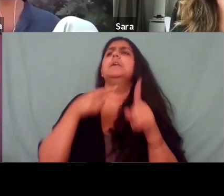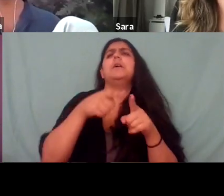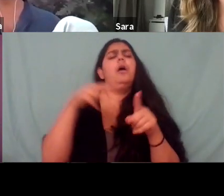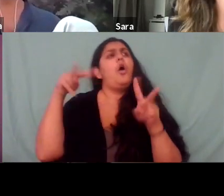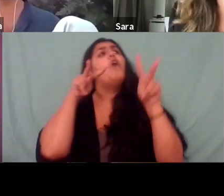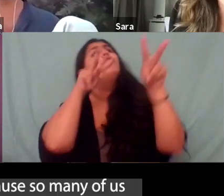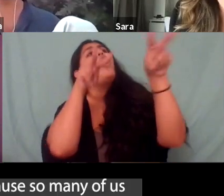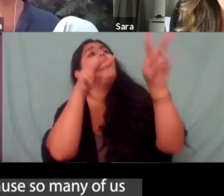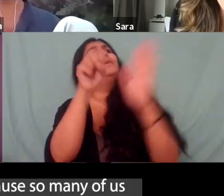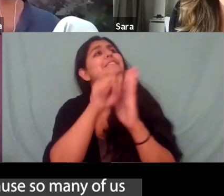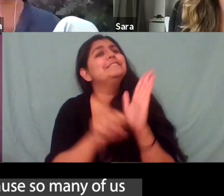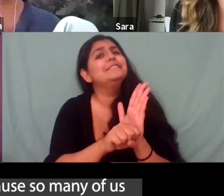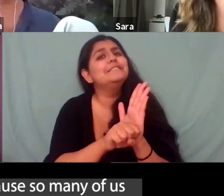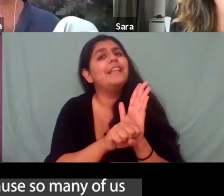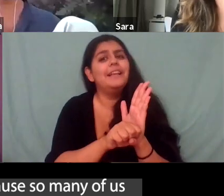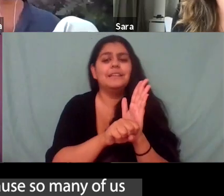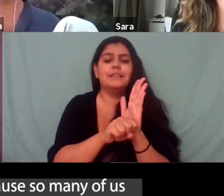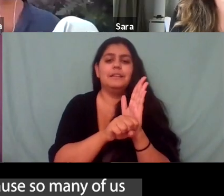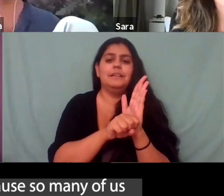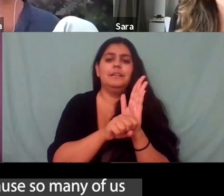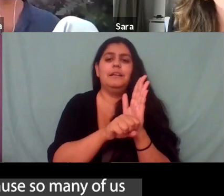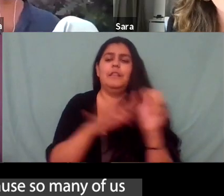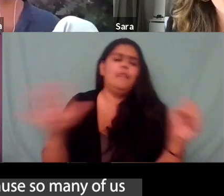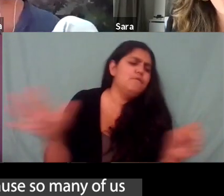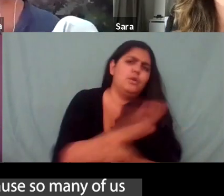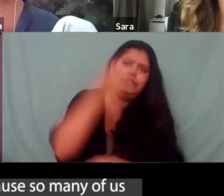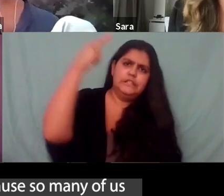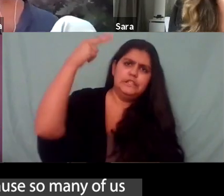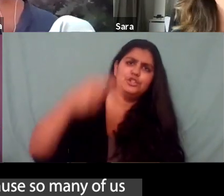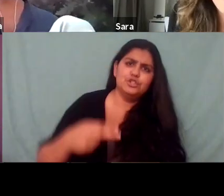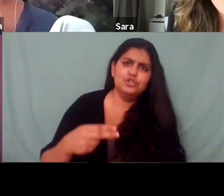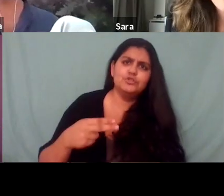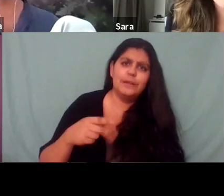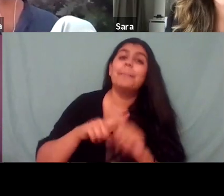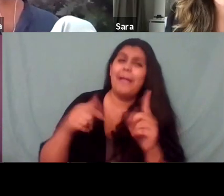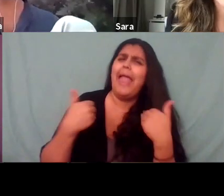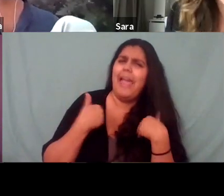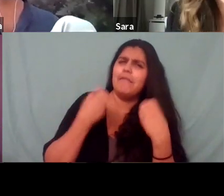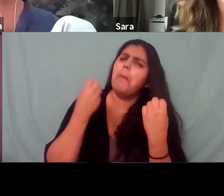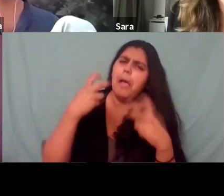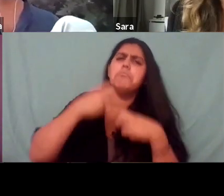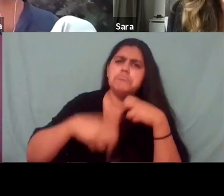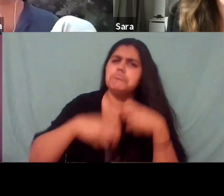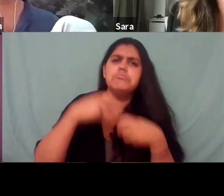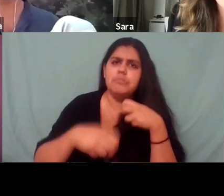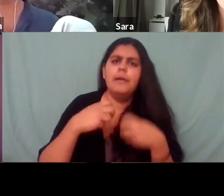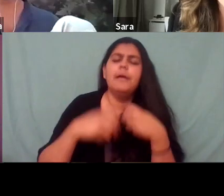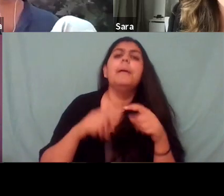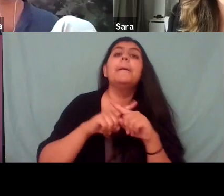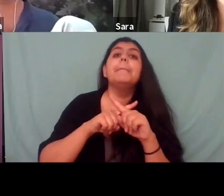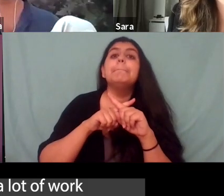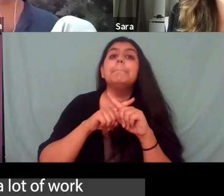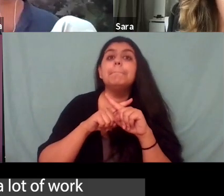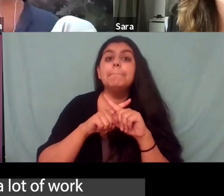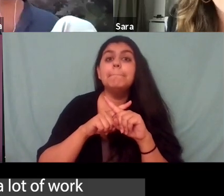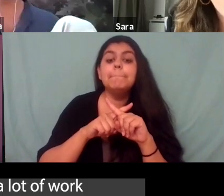unproductively romanticizing that period, because so many of us like to romanticize that period, and fine, but there we have to state